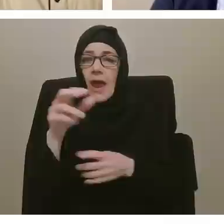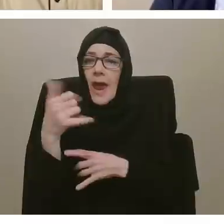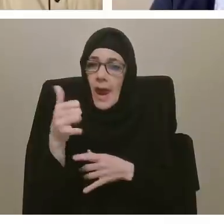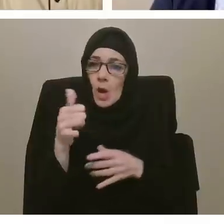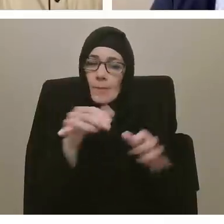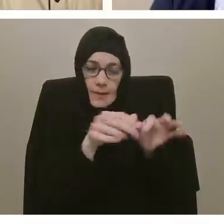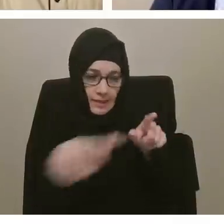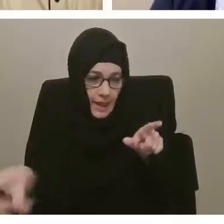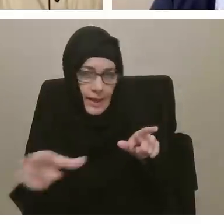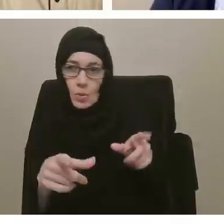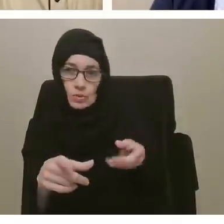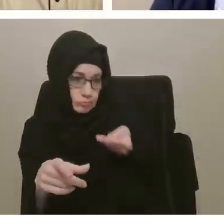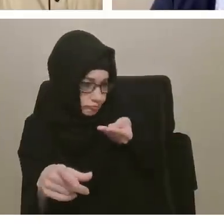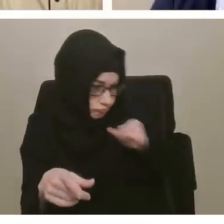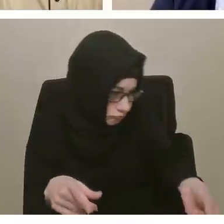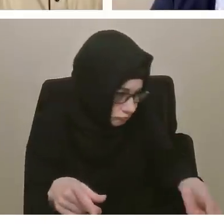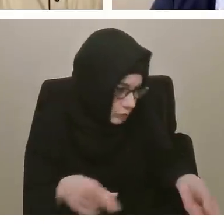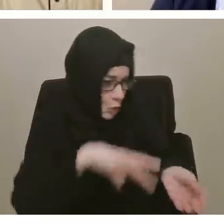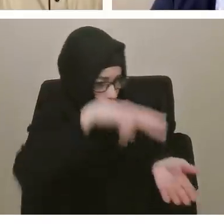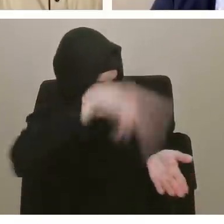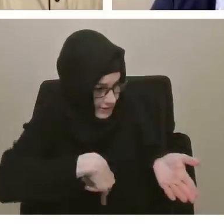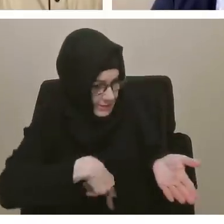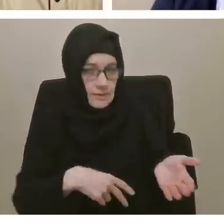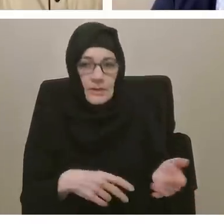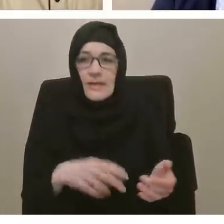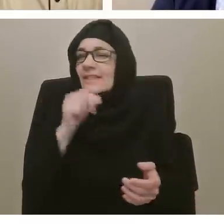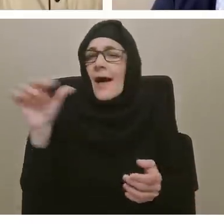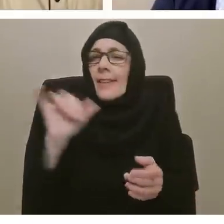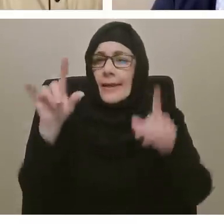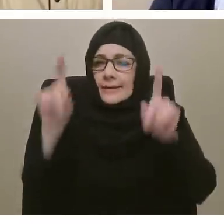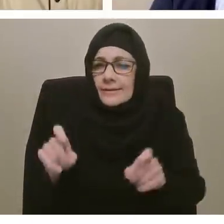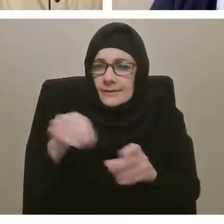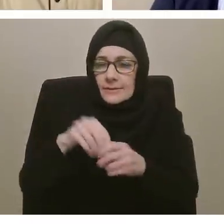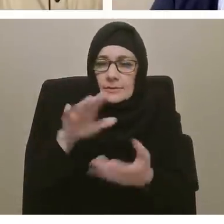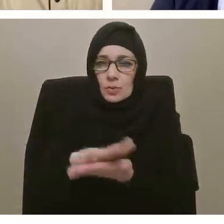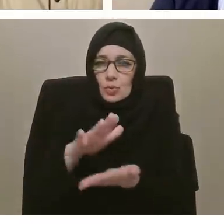to read. This was not like a test in a school.